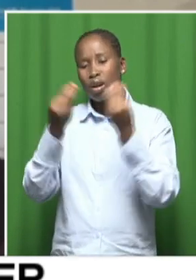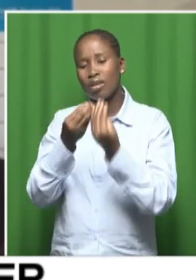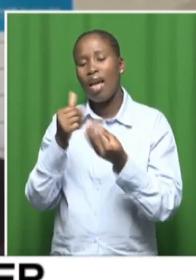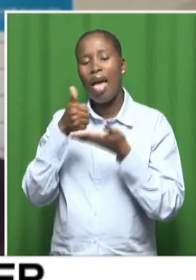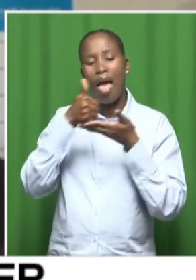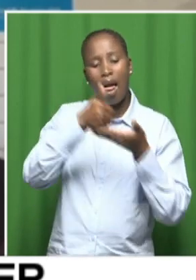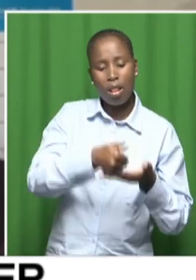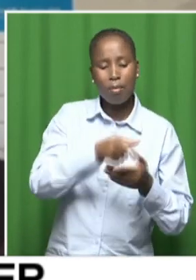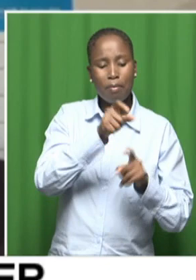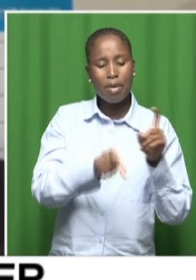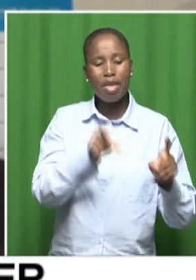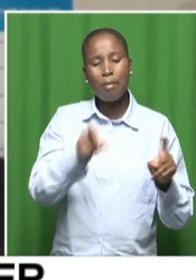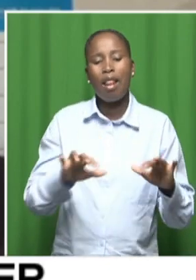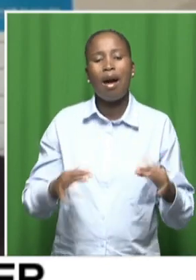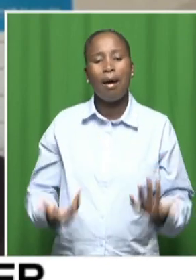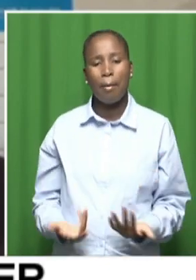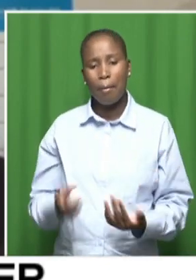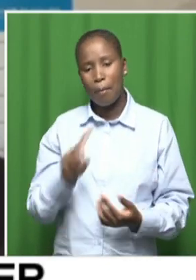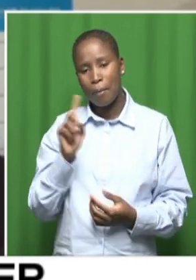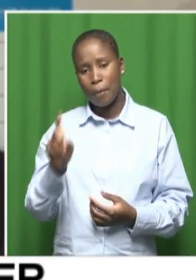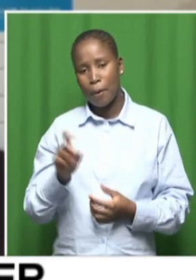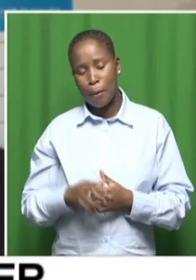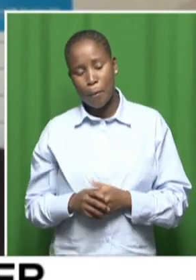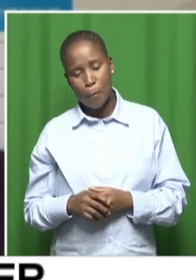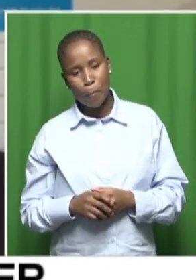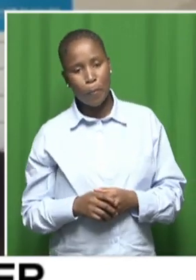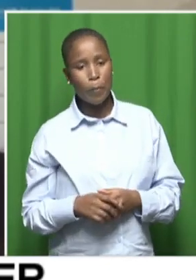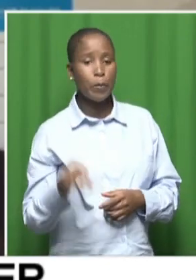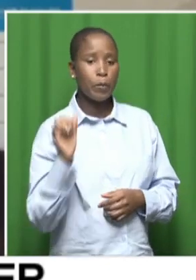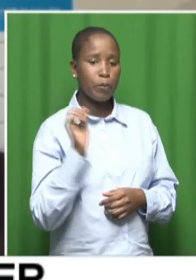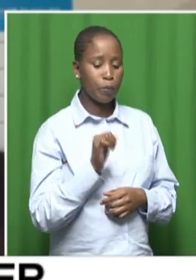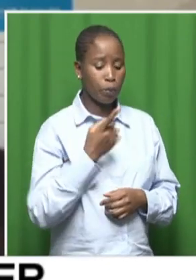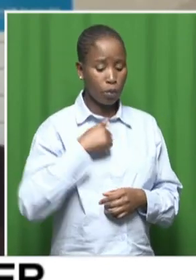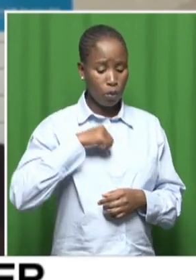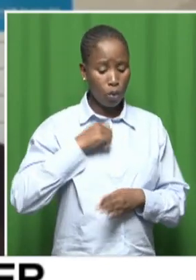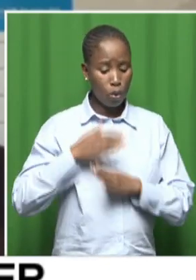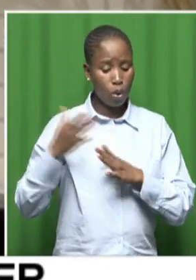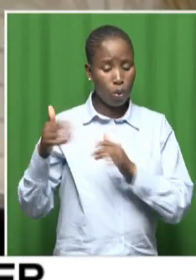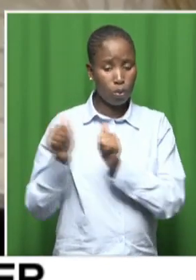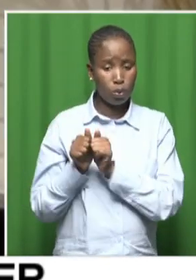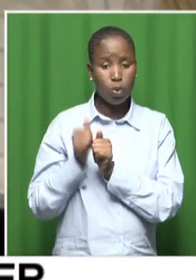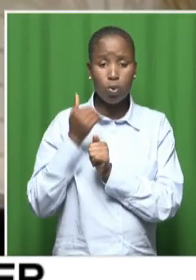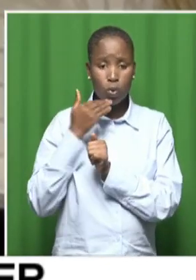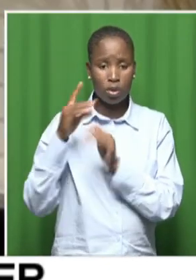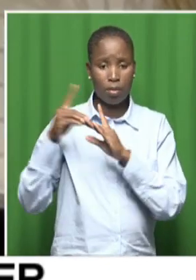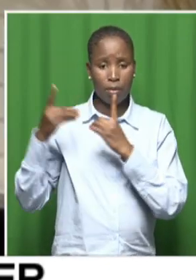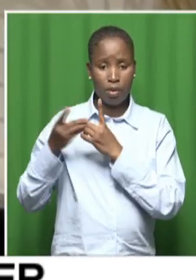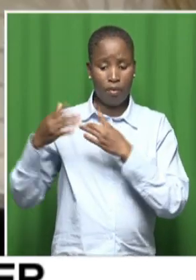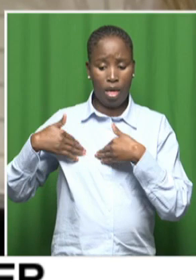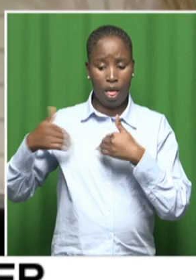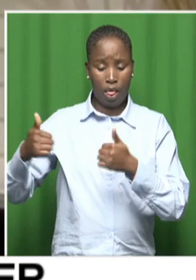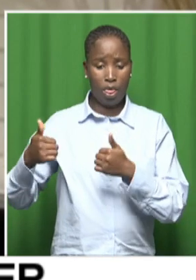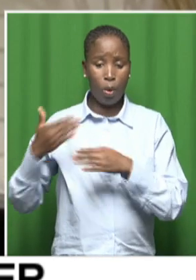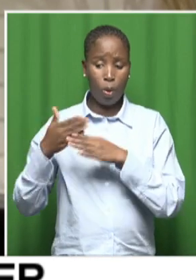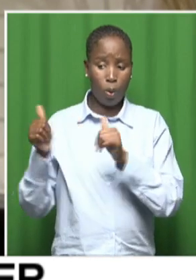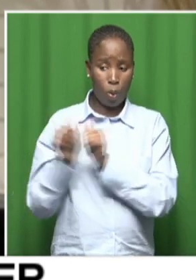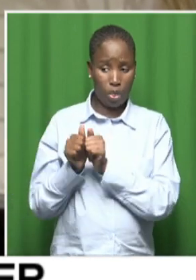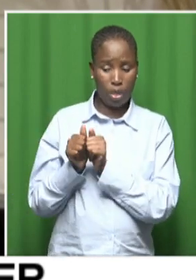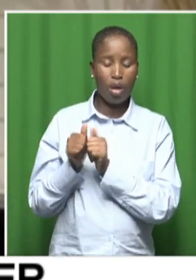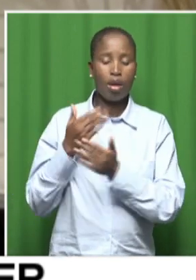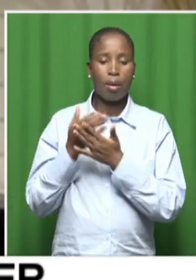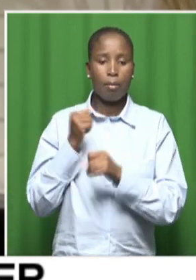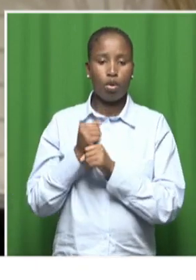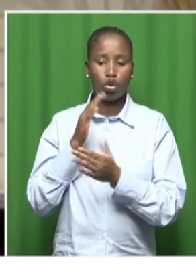the government? Yeah, so we're working with the Department of Health really to strengthen the systems, so the